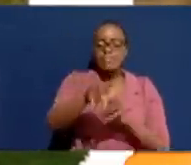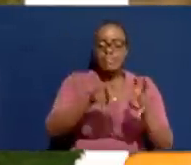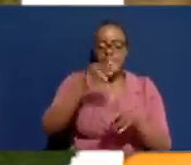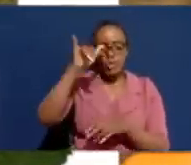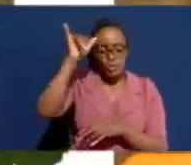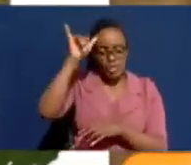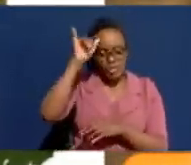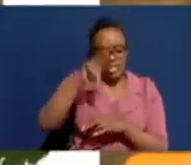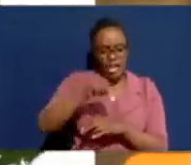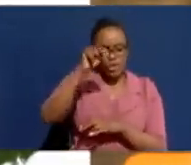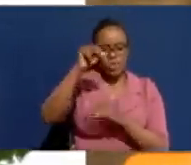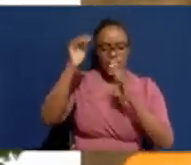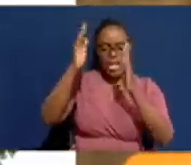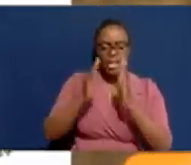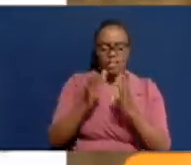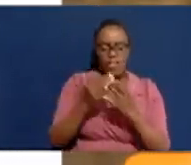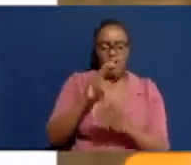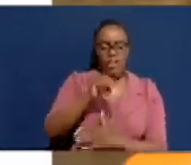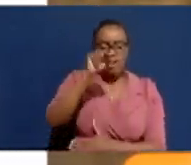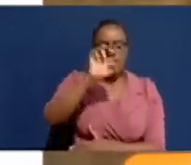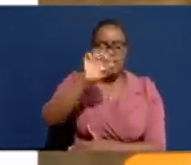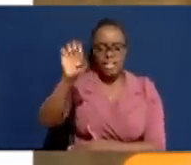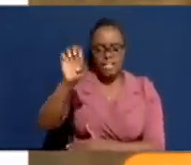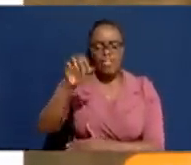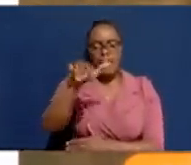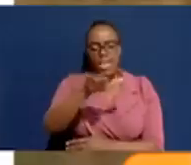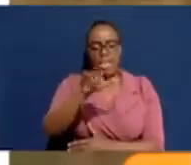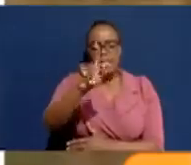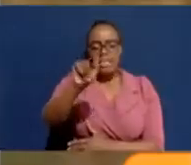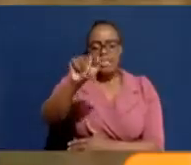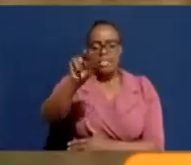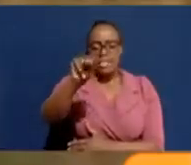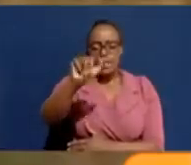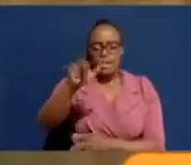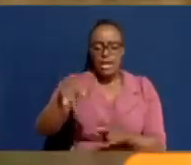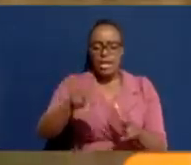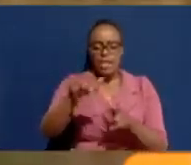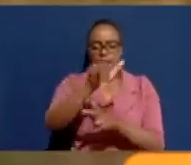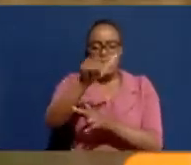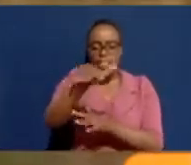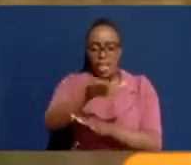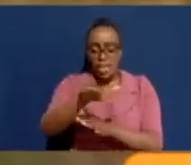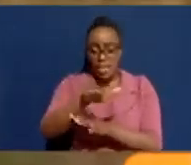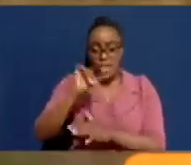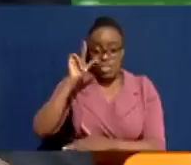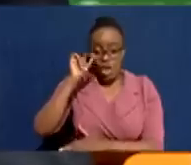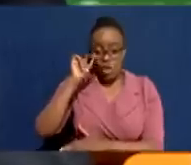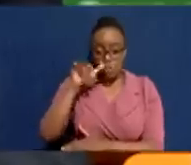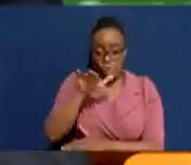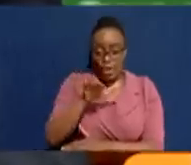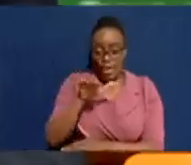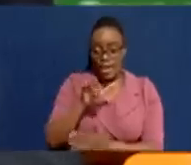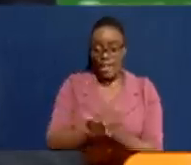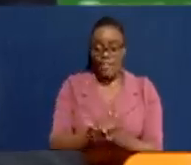in the North Rift region, northeastern region, part of Tana River, and some sections of the coastal belt. They